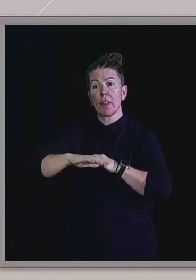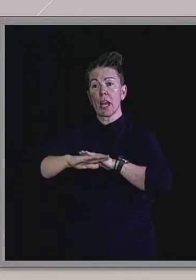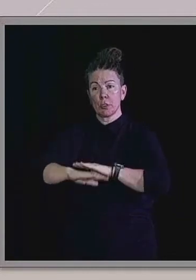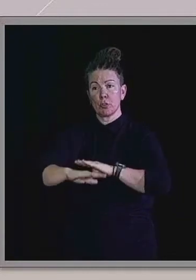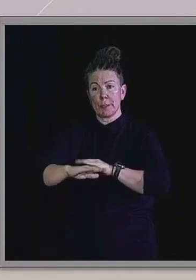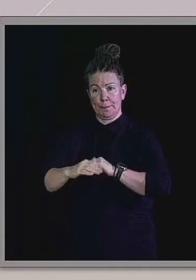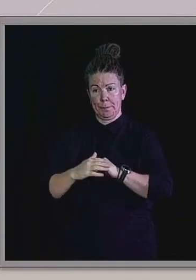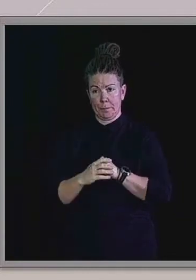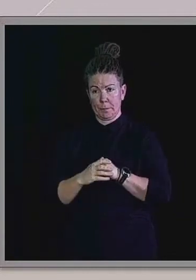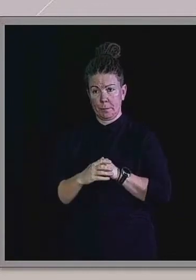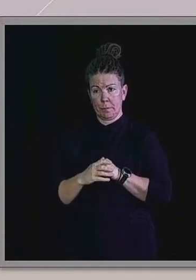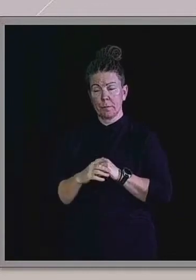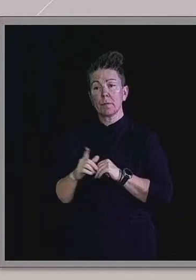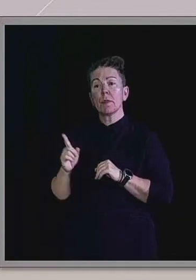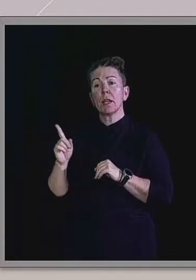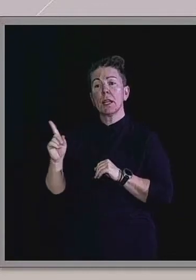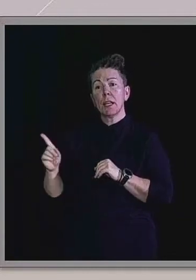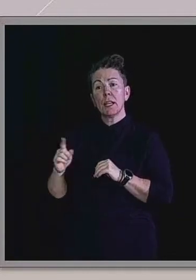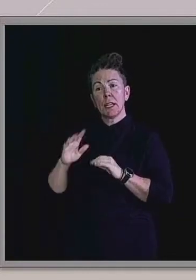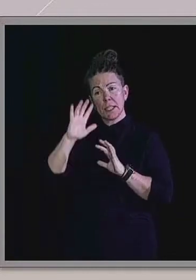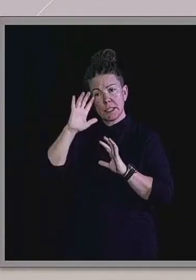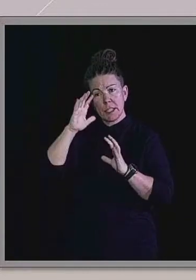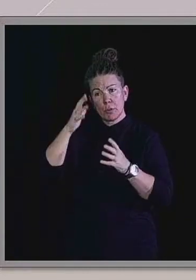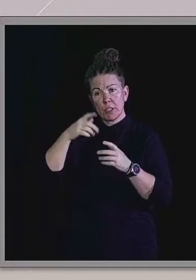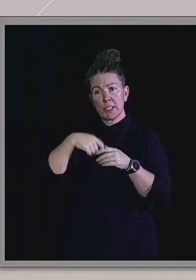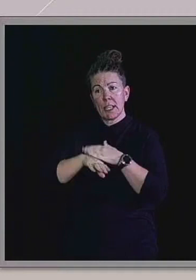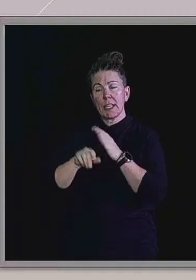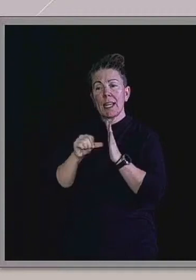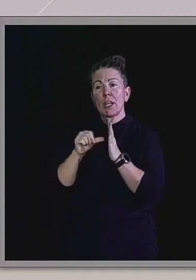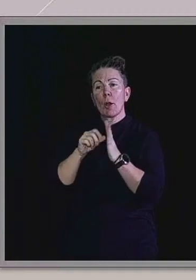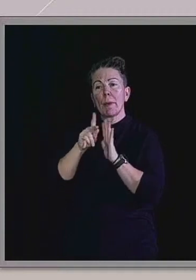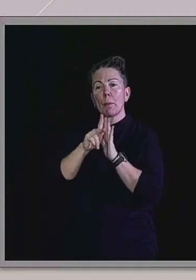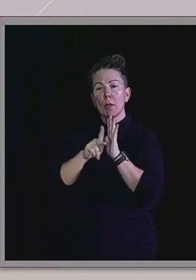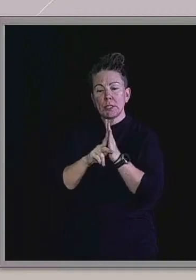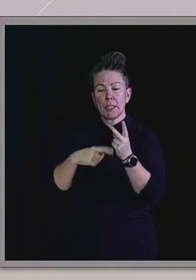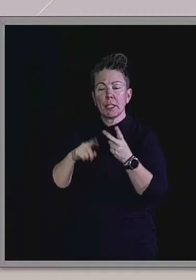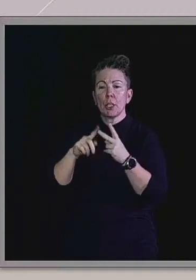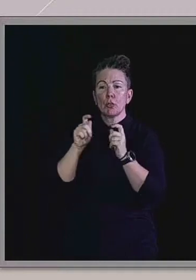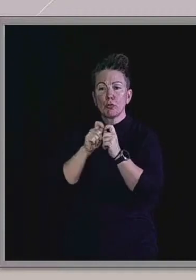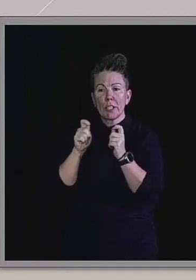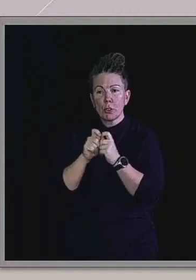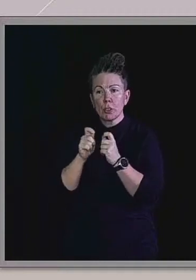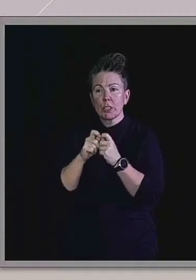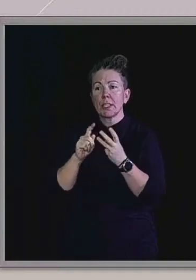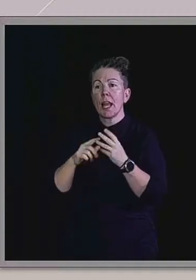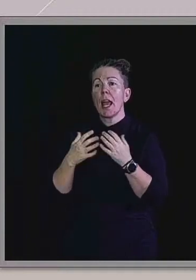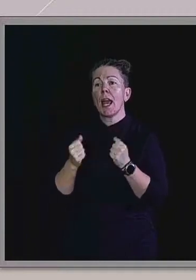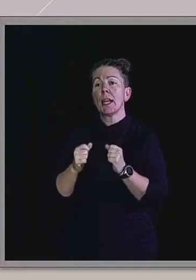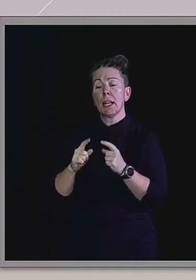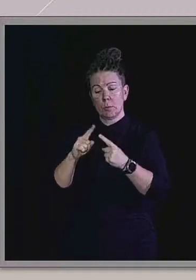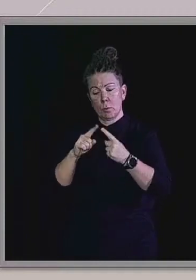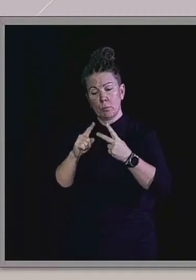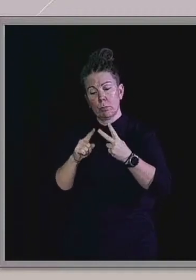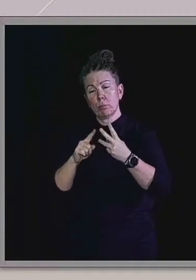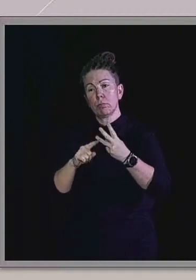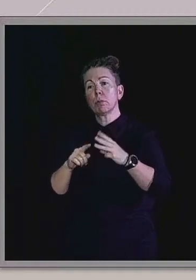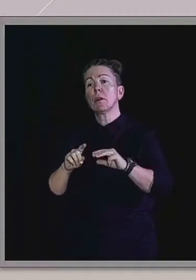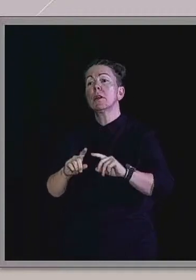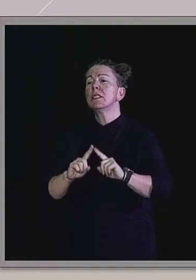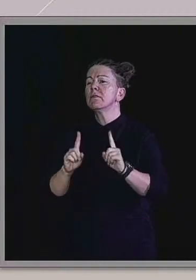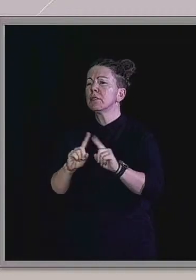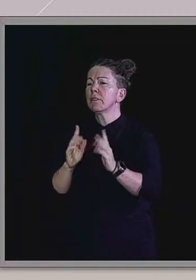Paul's interests include resources and economic policy, with a number of other books, such as Too Much Luck, Minefield, $1 Trillion